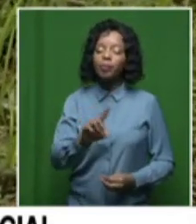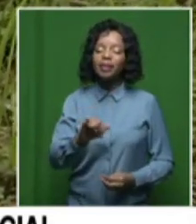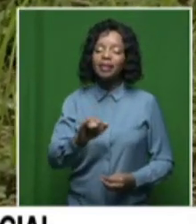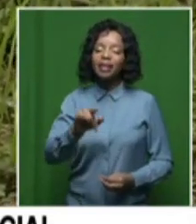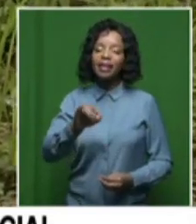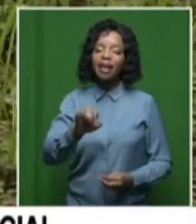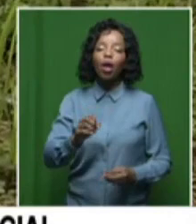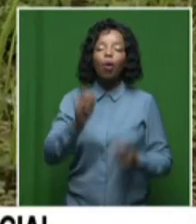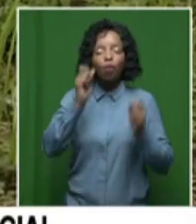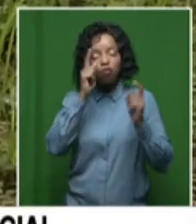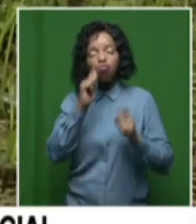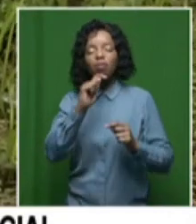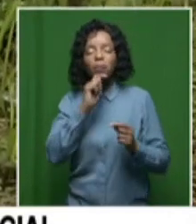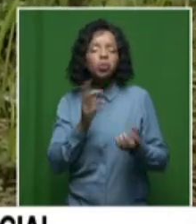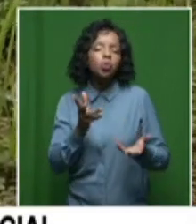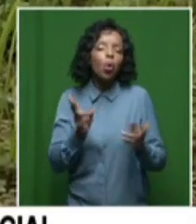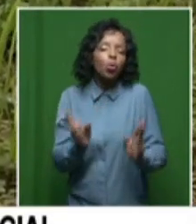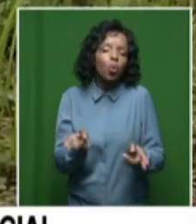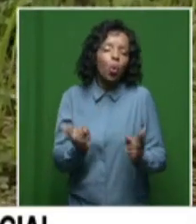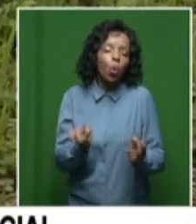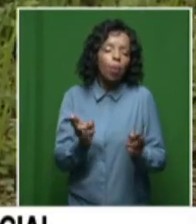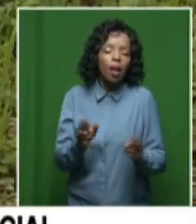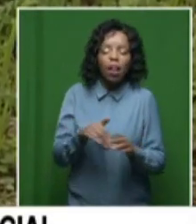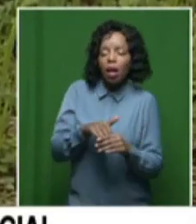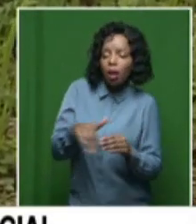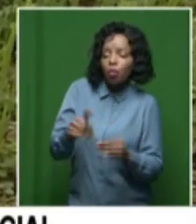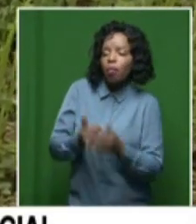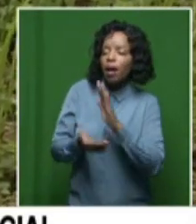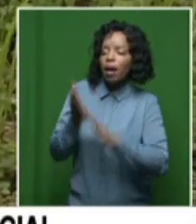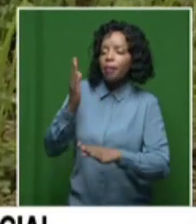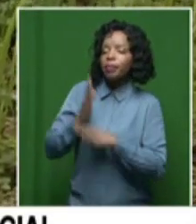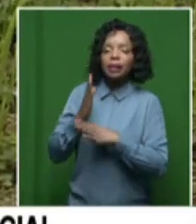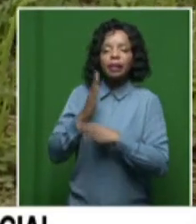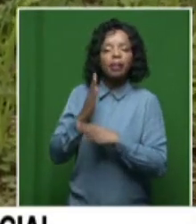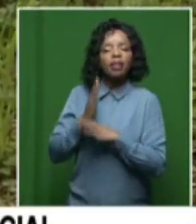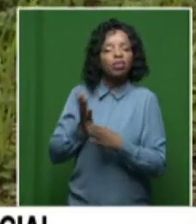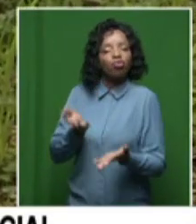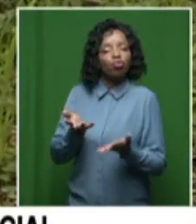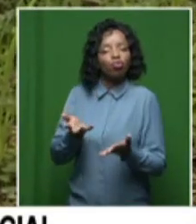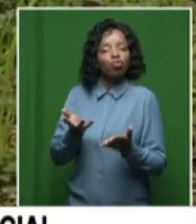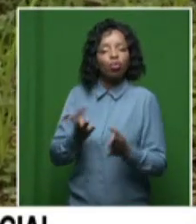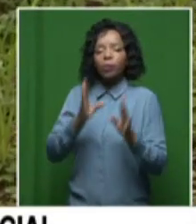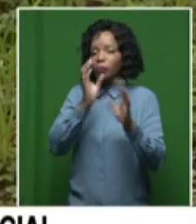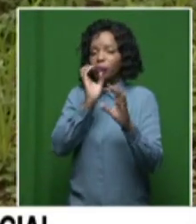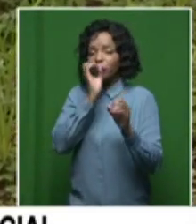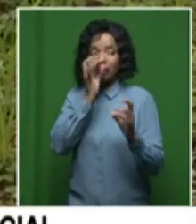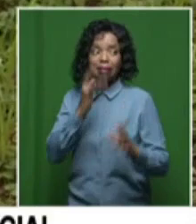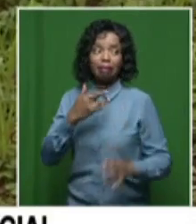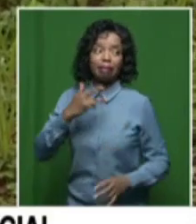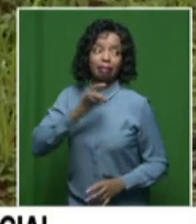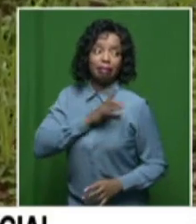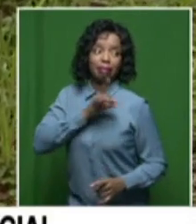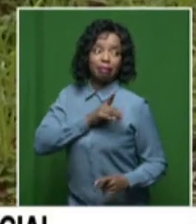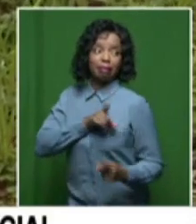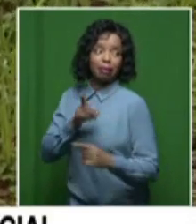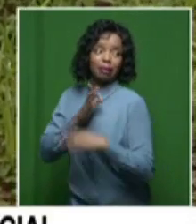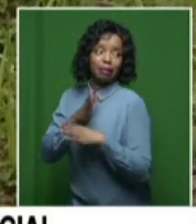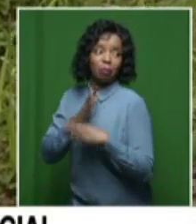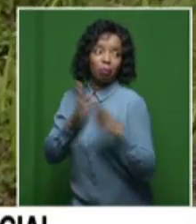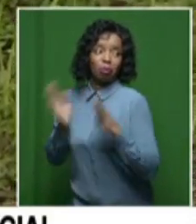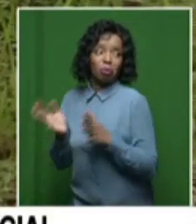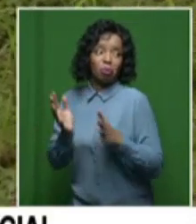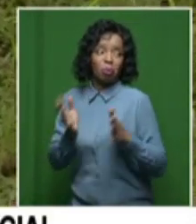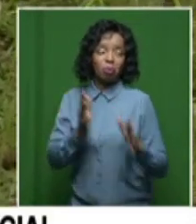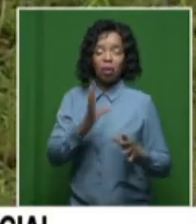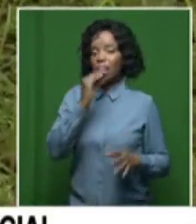going to work. She didn't indicate anything in terms of any fear in the workplace. And